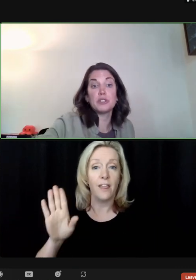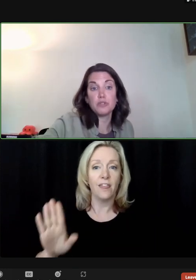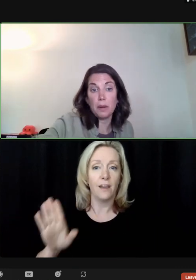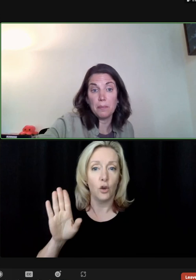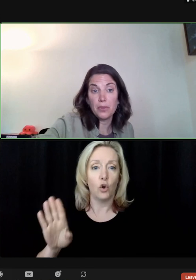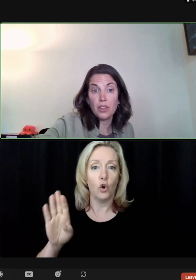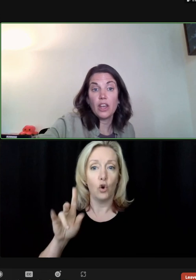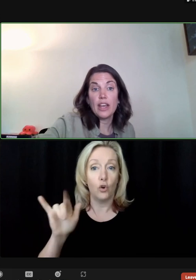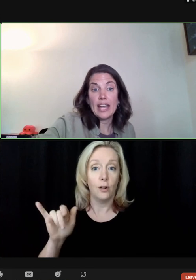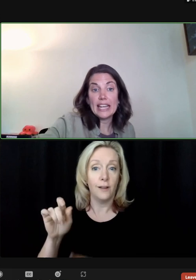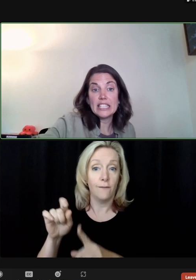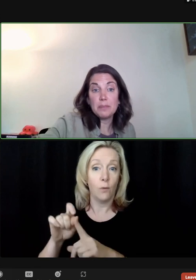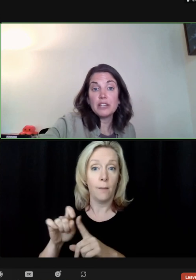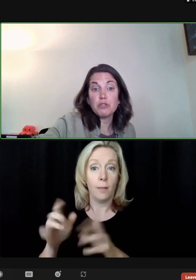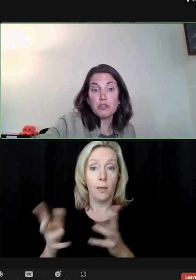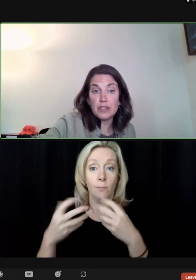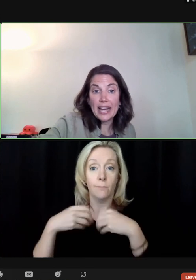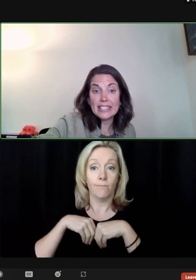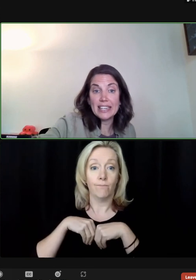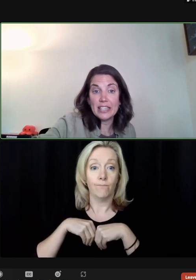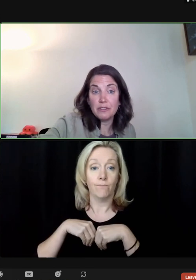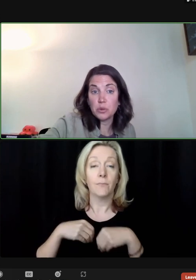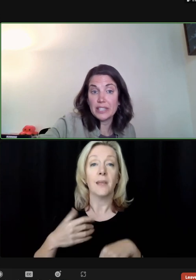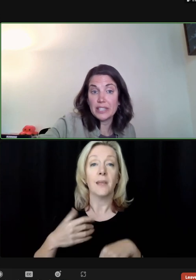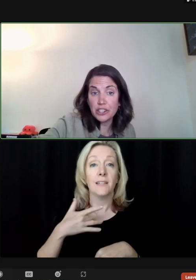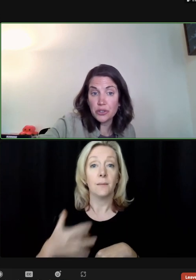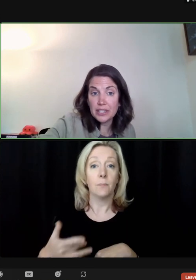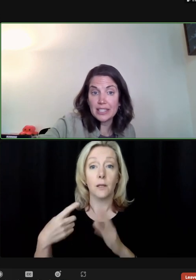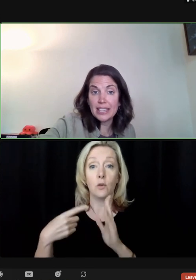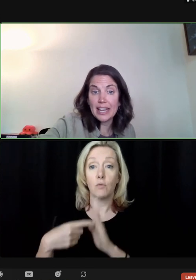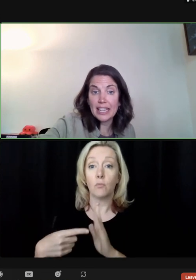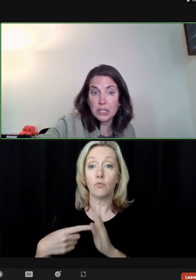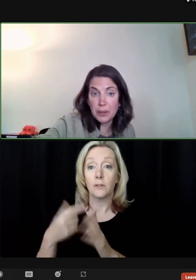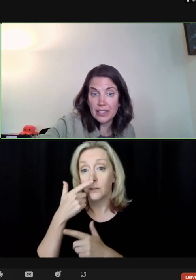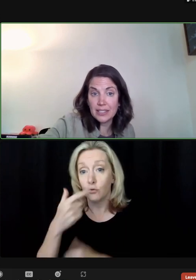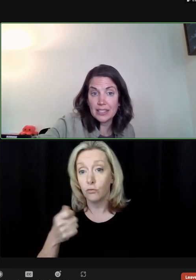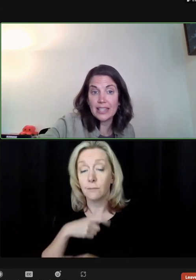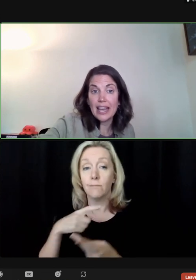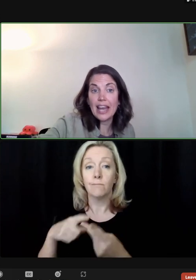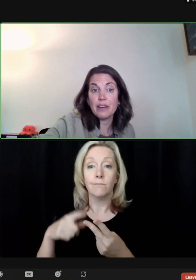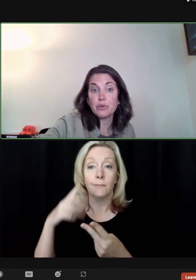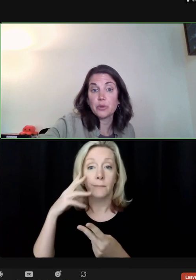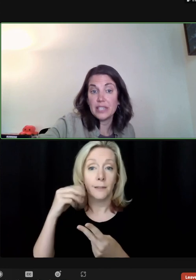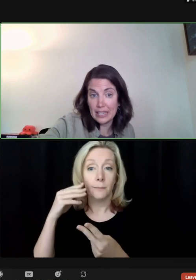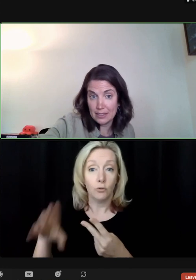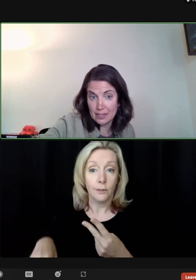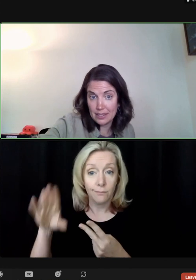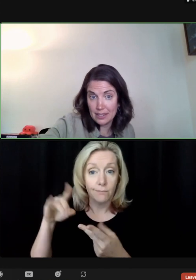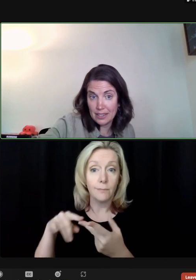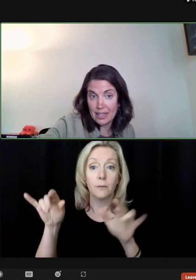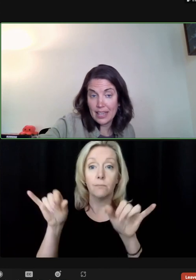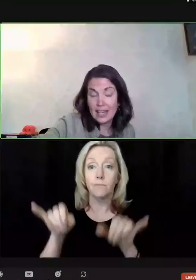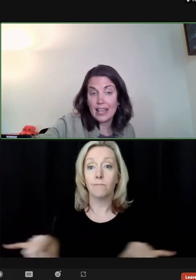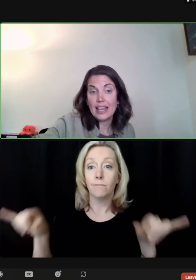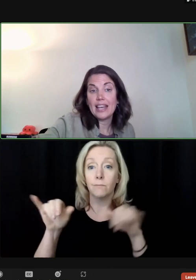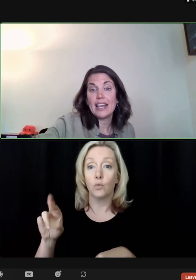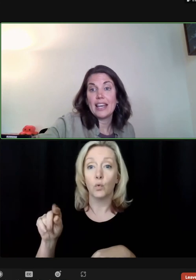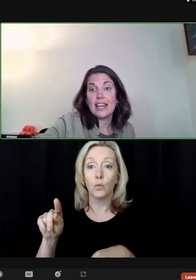vocabulary stems from, it typically reflects an individual's interests, experiences, and routines.